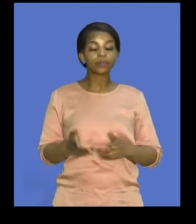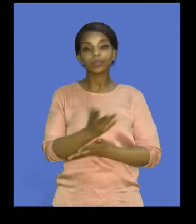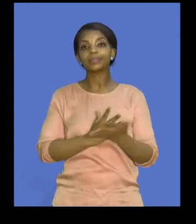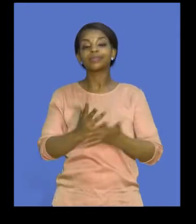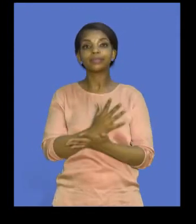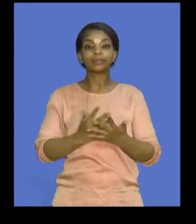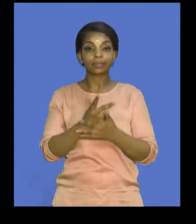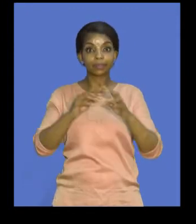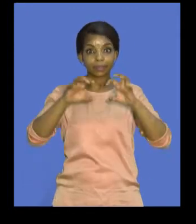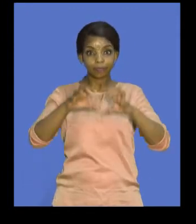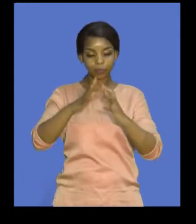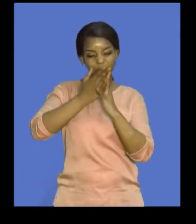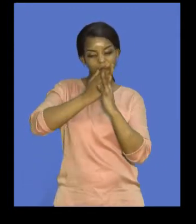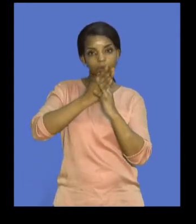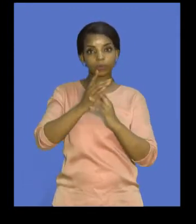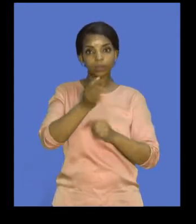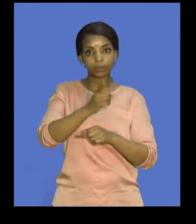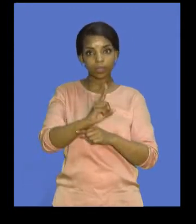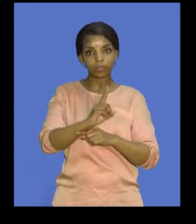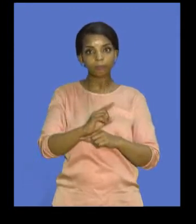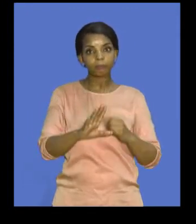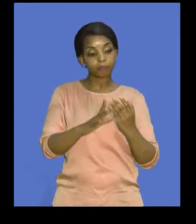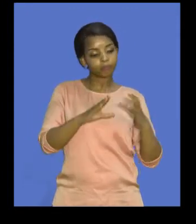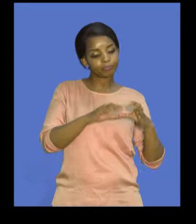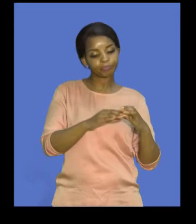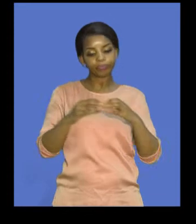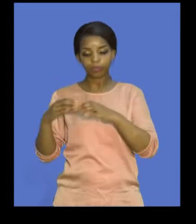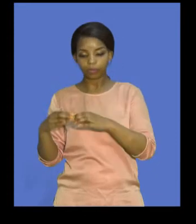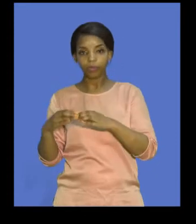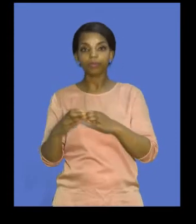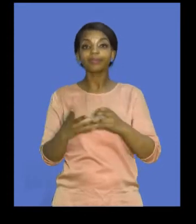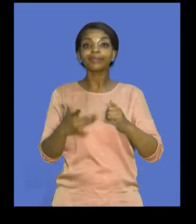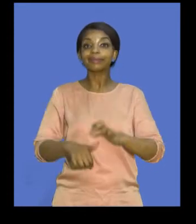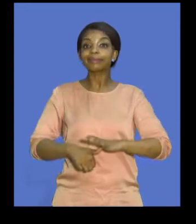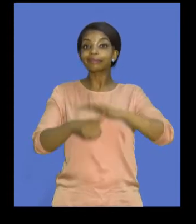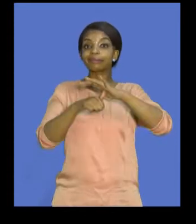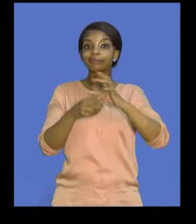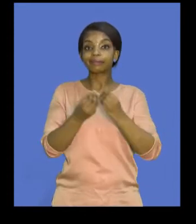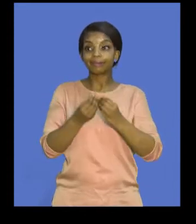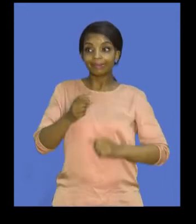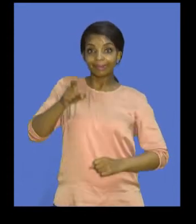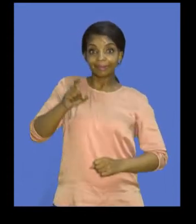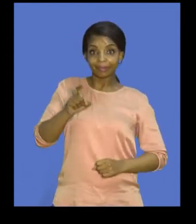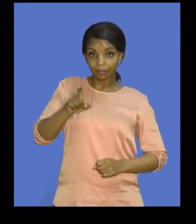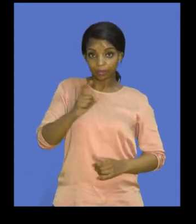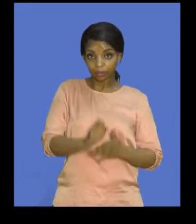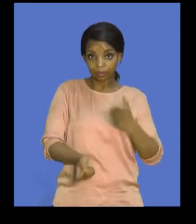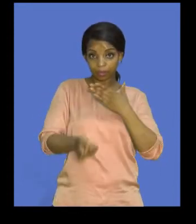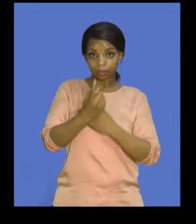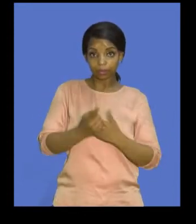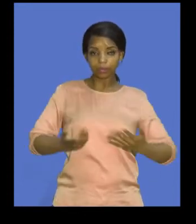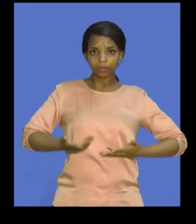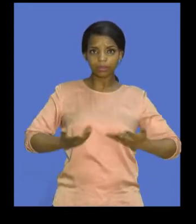about vectors. So that's the key thing here, of the force exerted on a charged object. But remember,